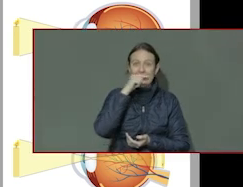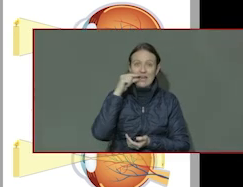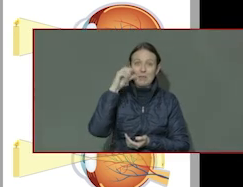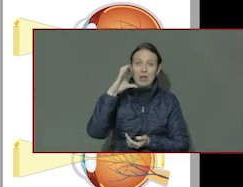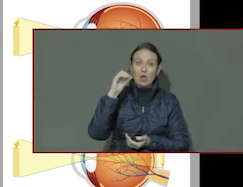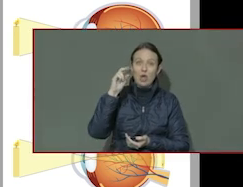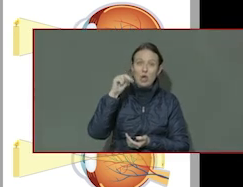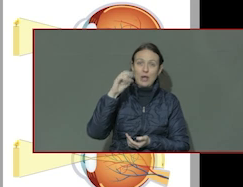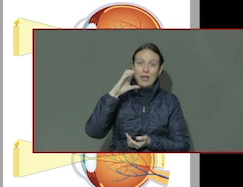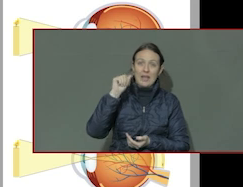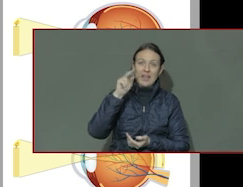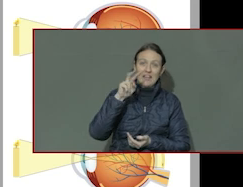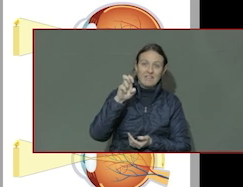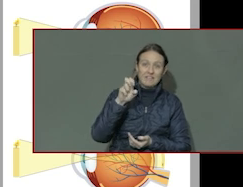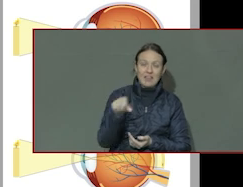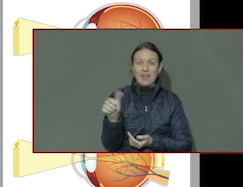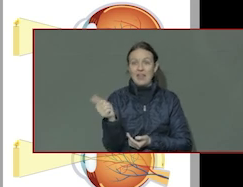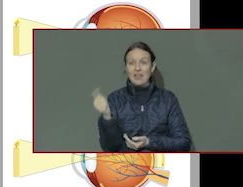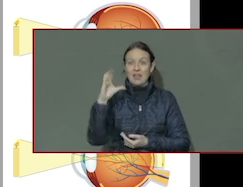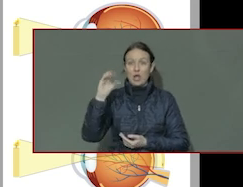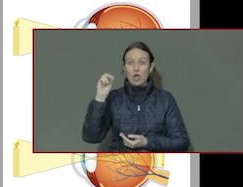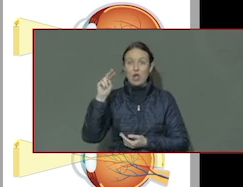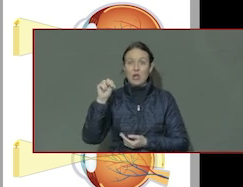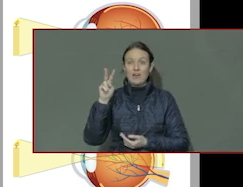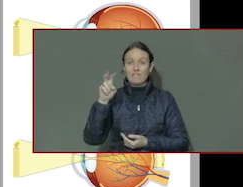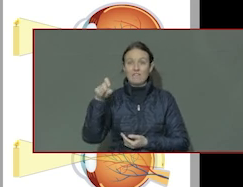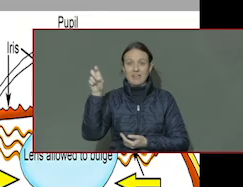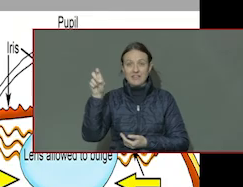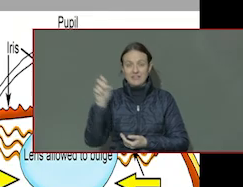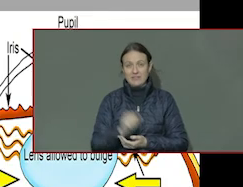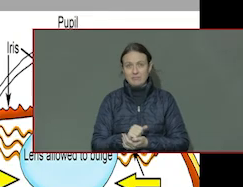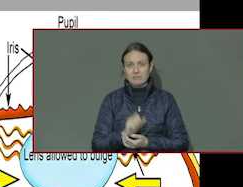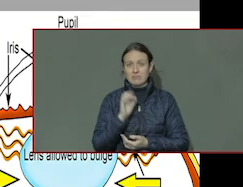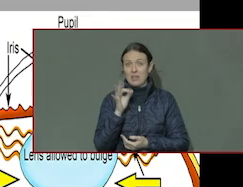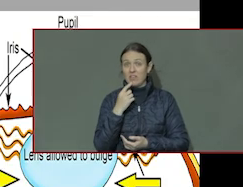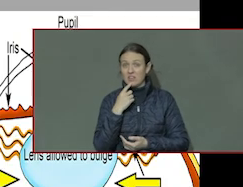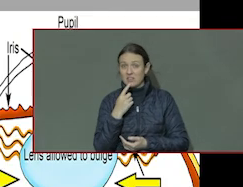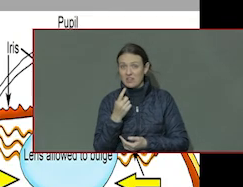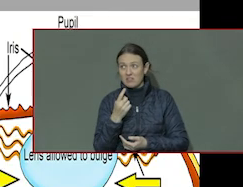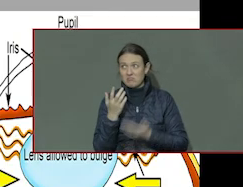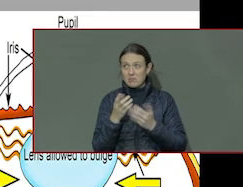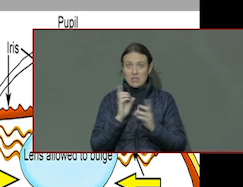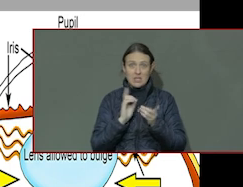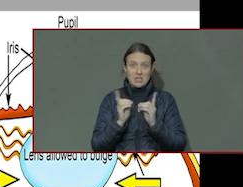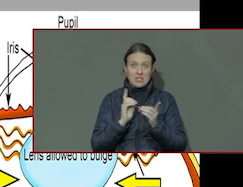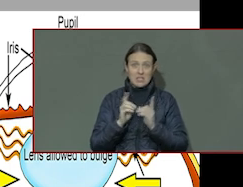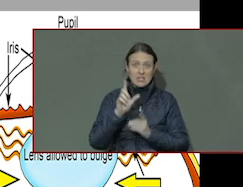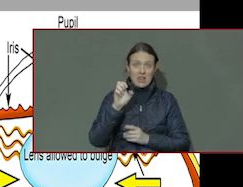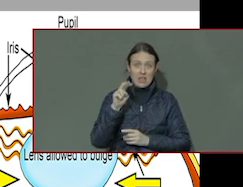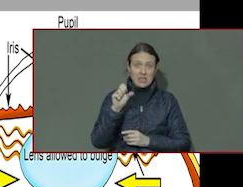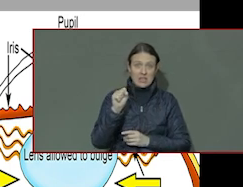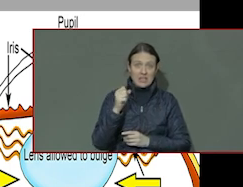and this one is convex. Please don't use, if we are talking about the lens, we say that it is